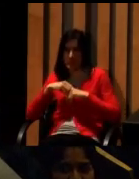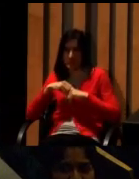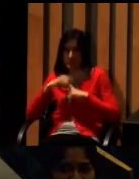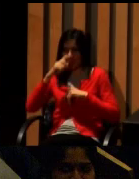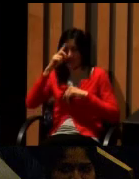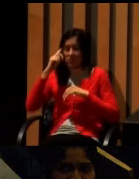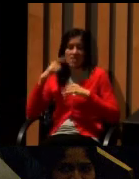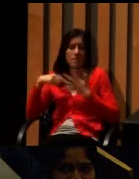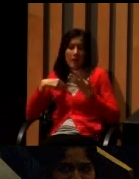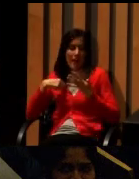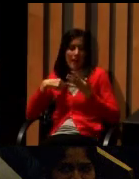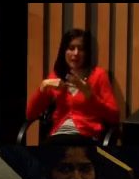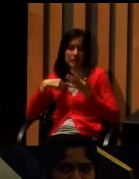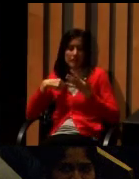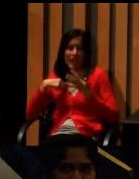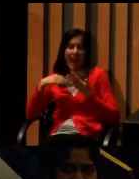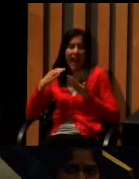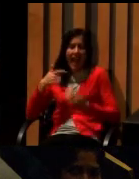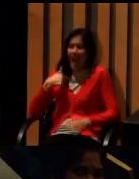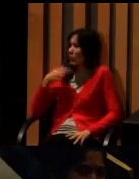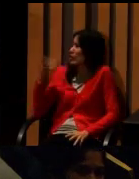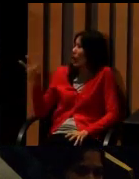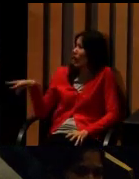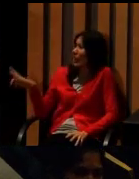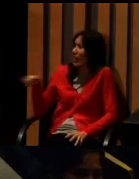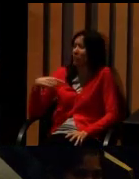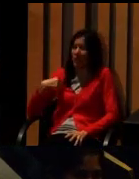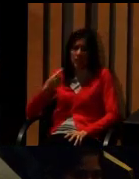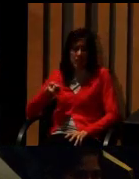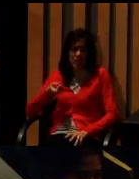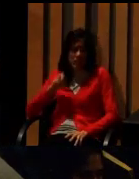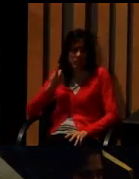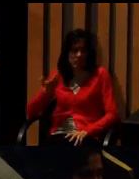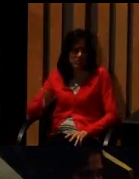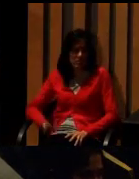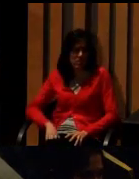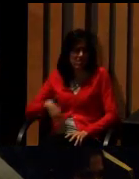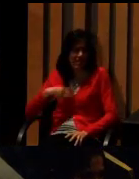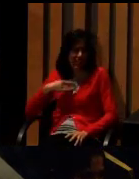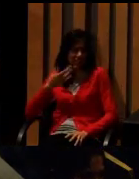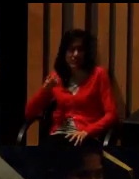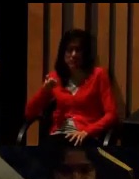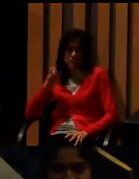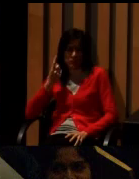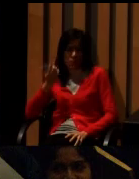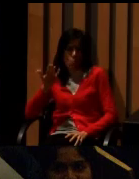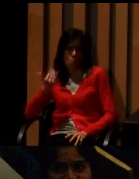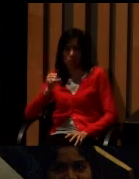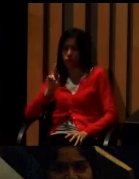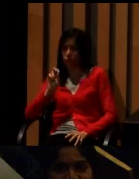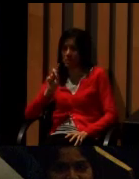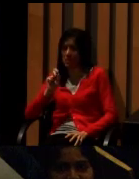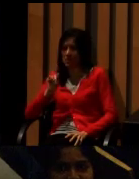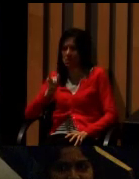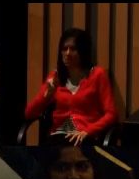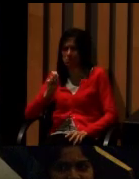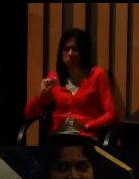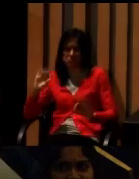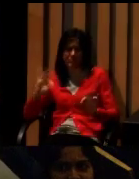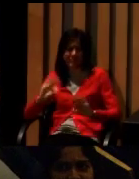in a different state of mind saying, I don't get it. Why can't we have, you know, the Washington logo? It doesn't mean anything. I had, like, at